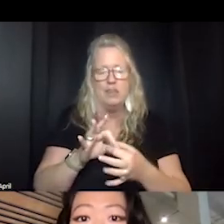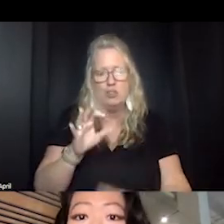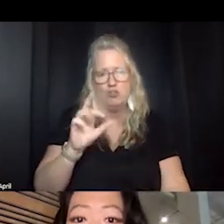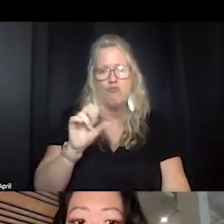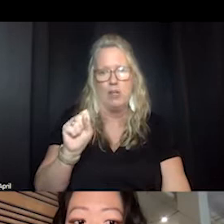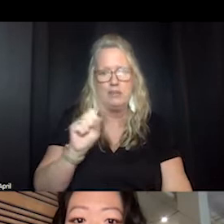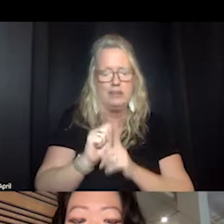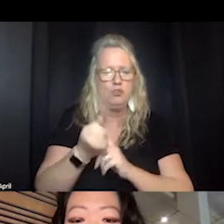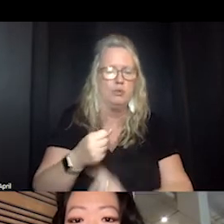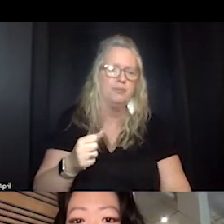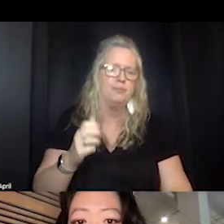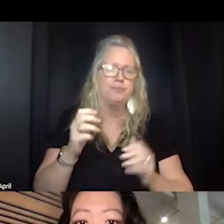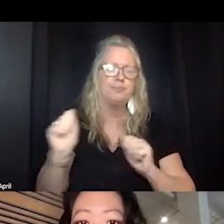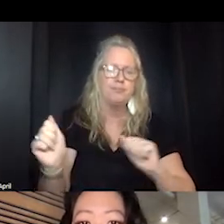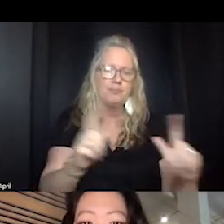Next slide.